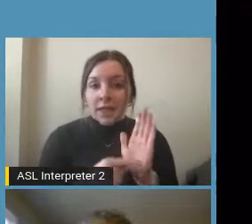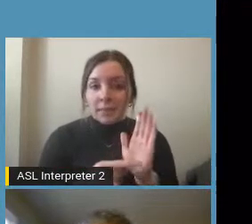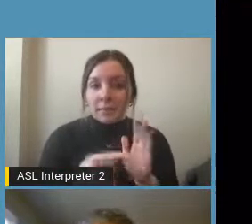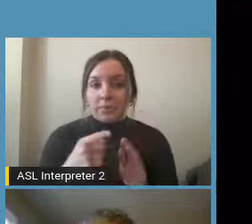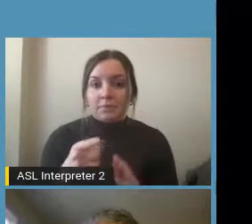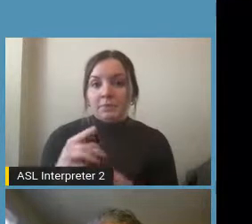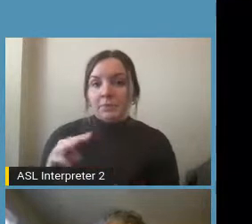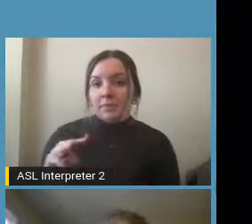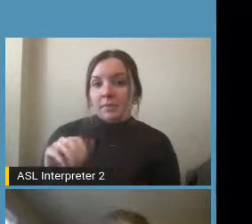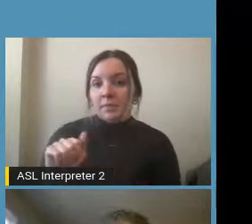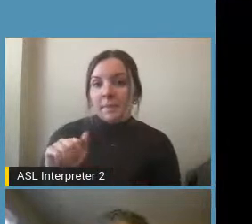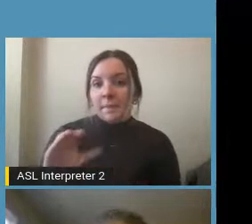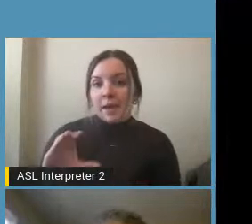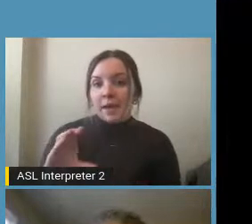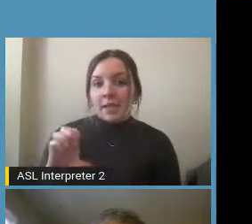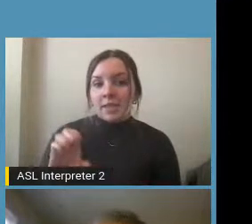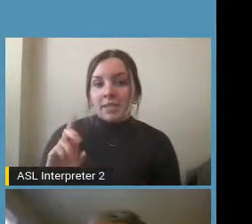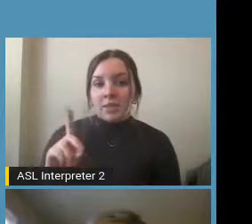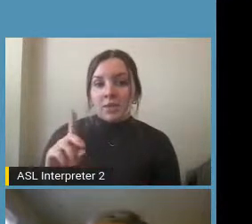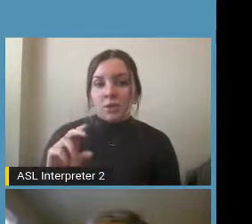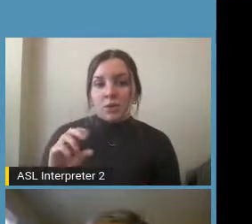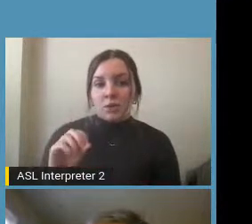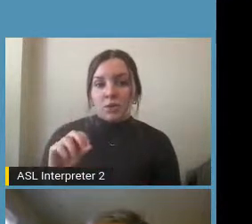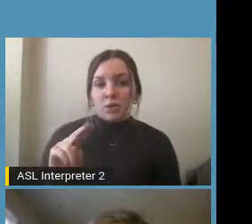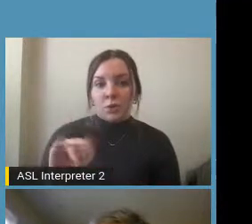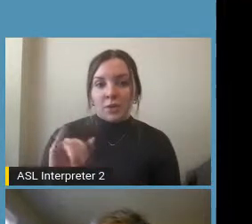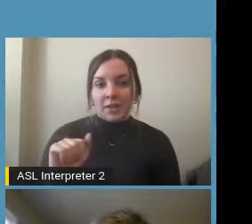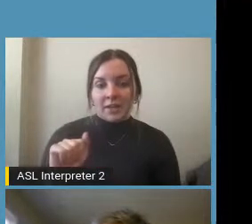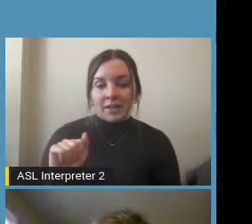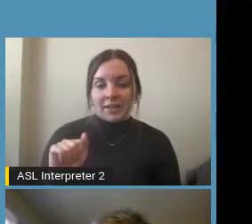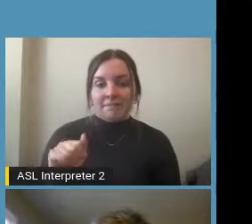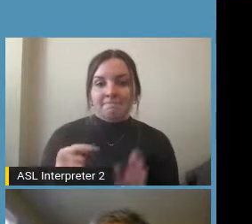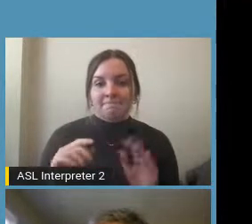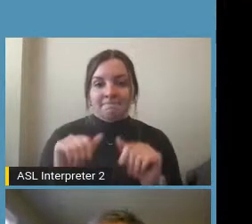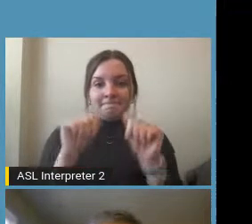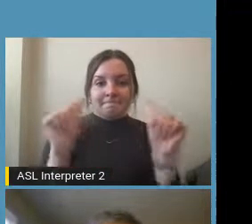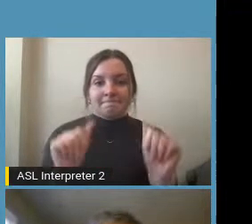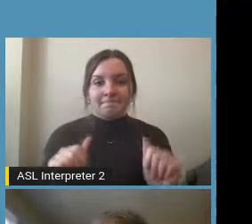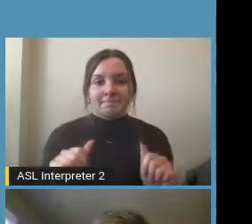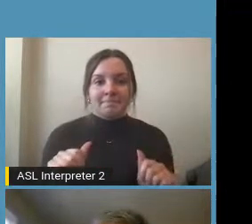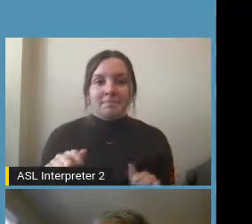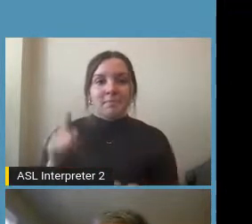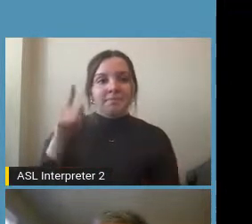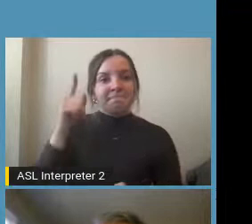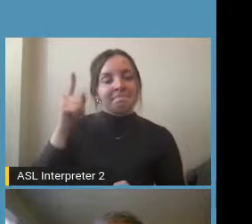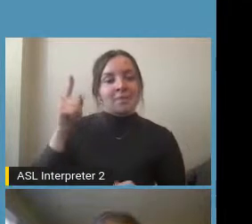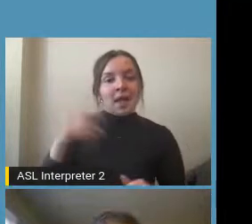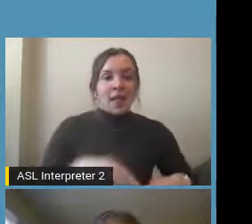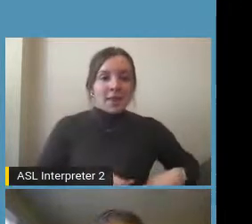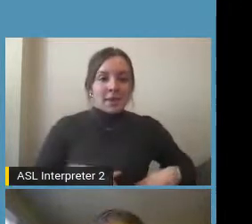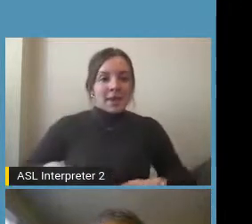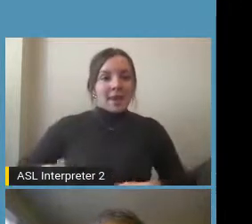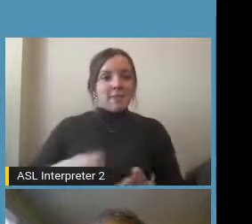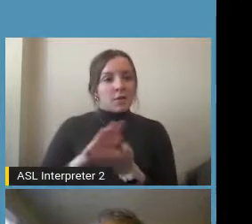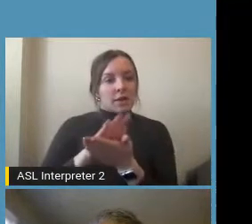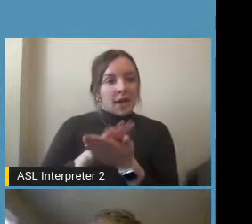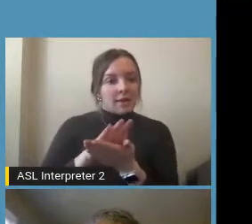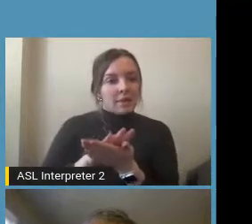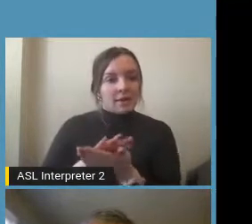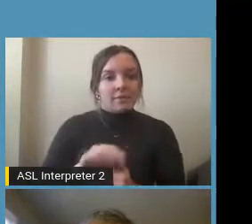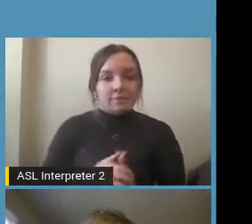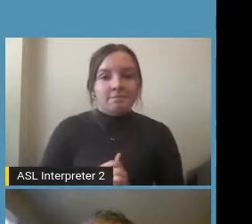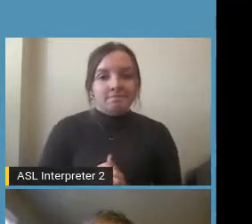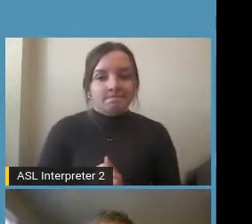Macedonian monument at the Naval Academy. This was a figurehead, a masthead from